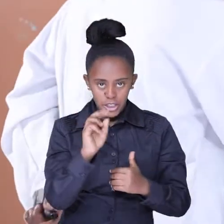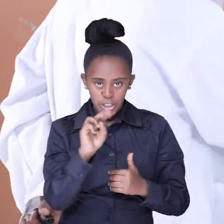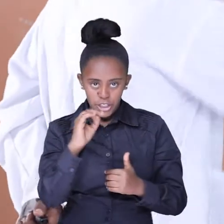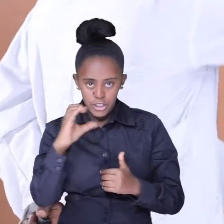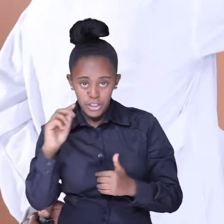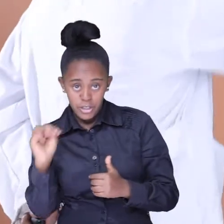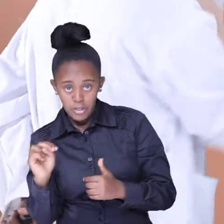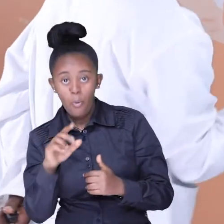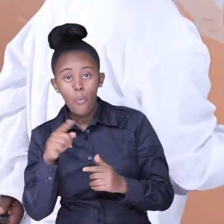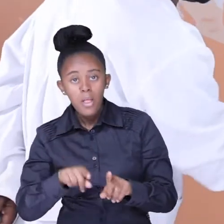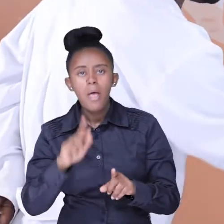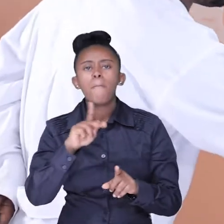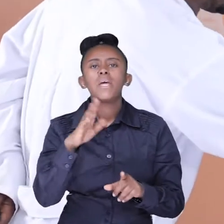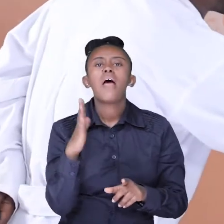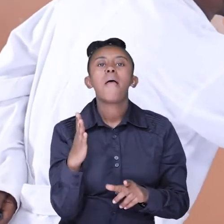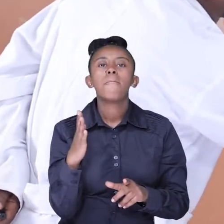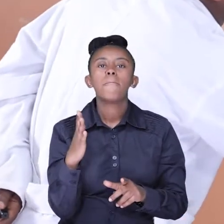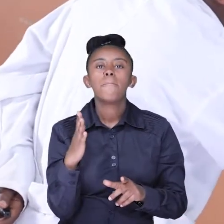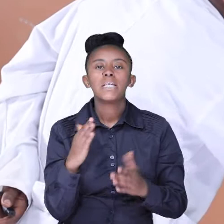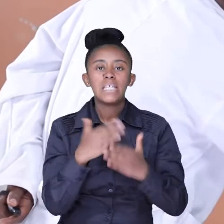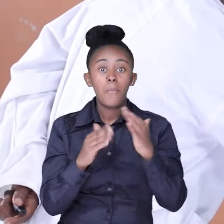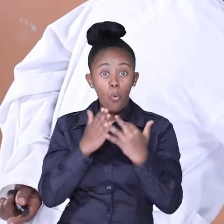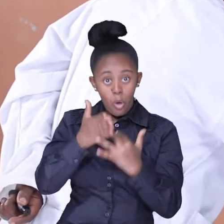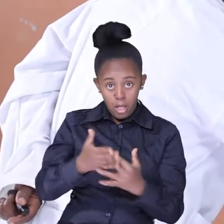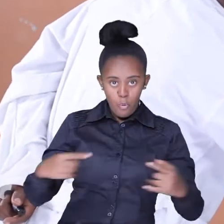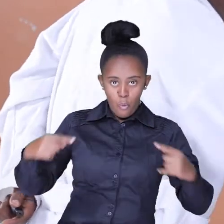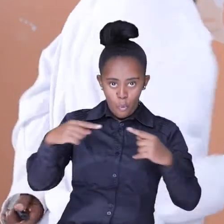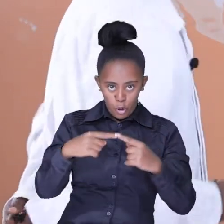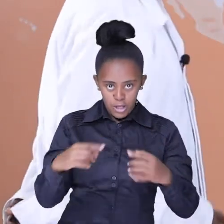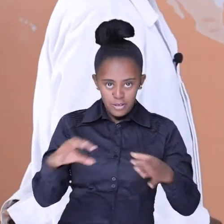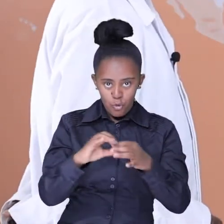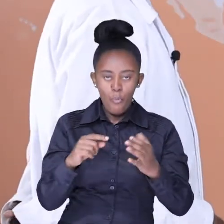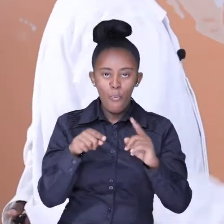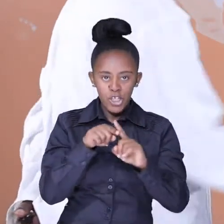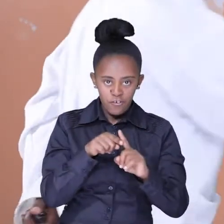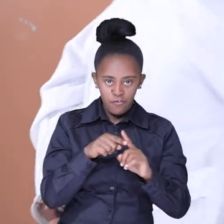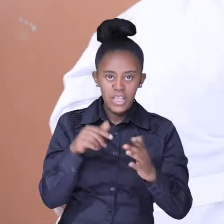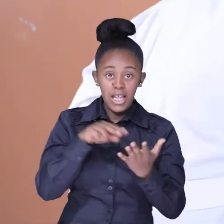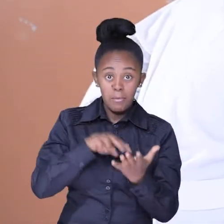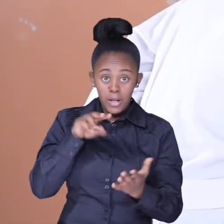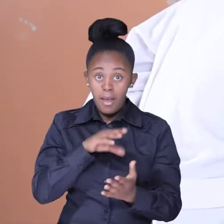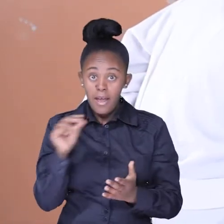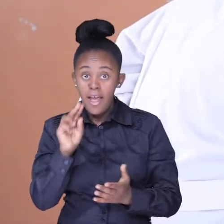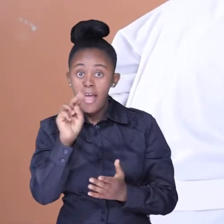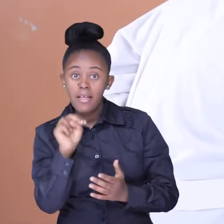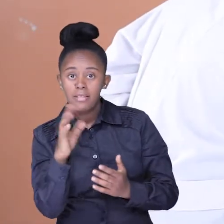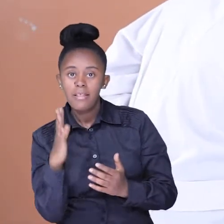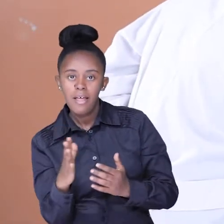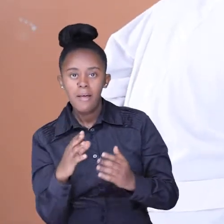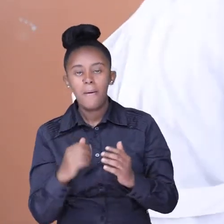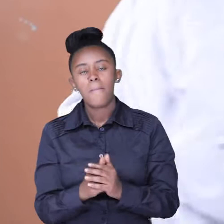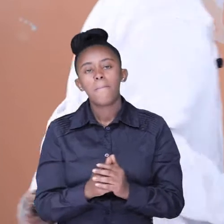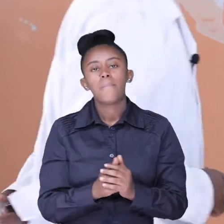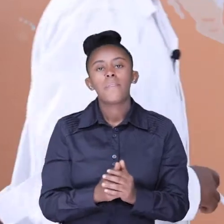the P-type semiconductor is connected to positive terminal and the N-type semiconductor connected